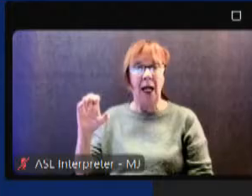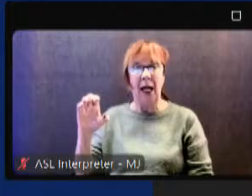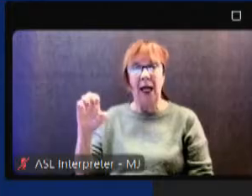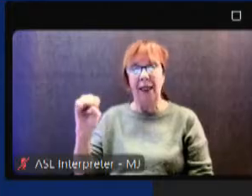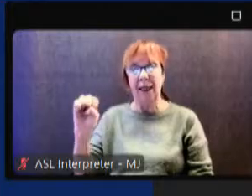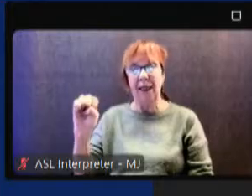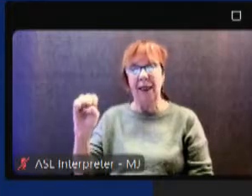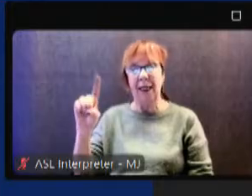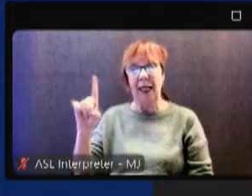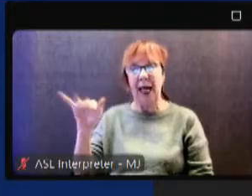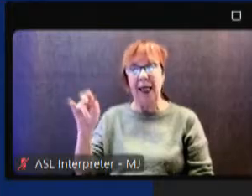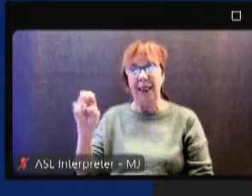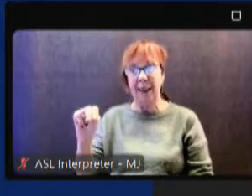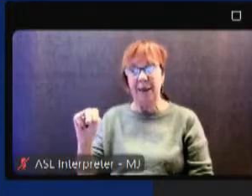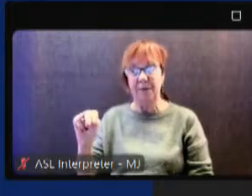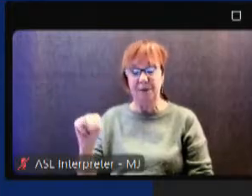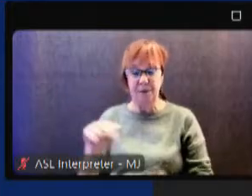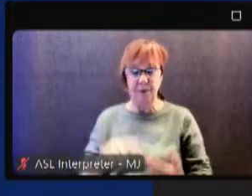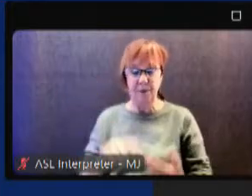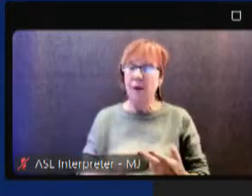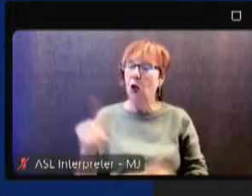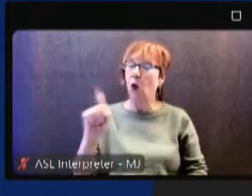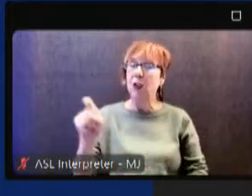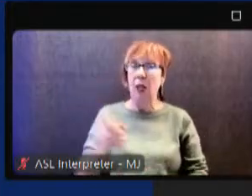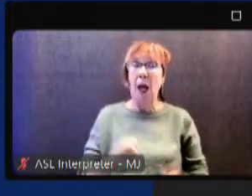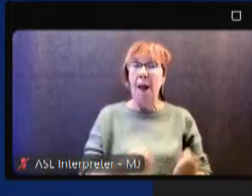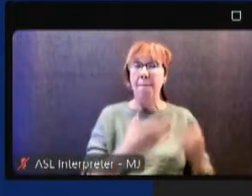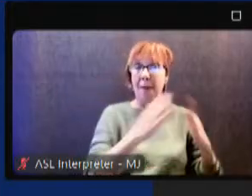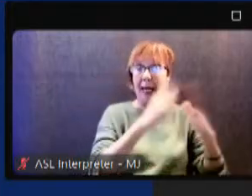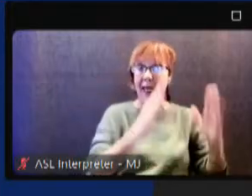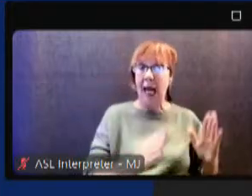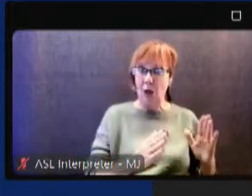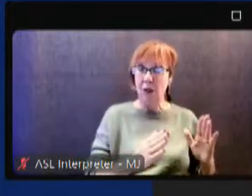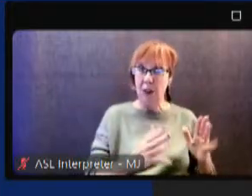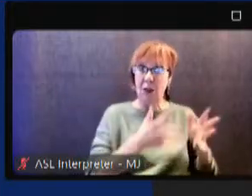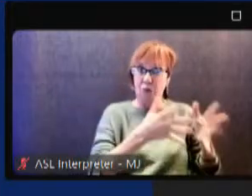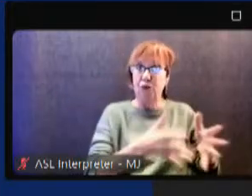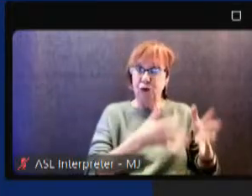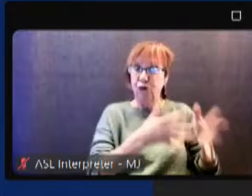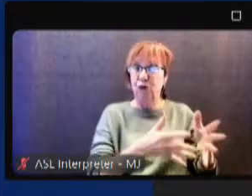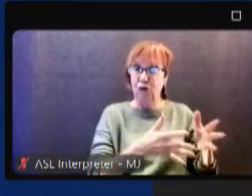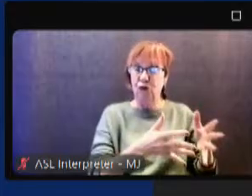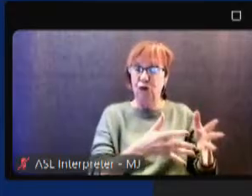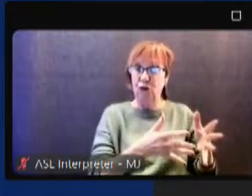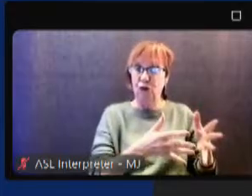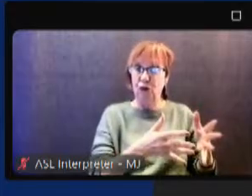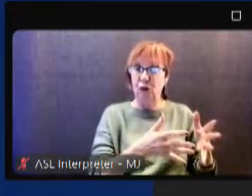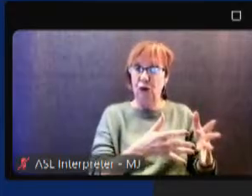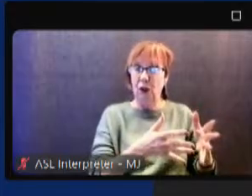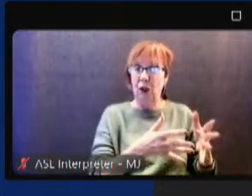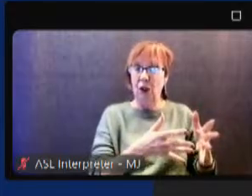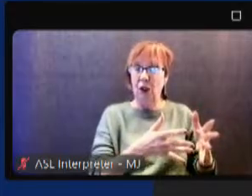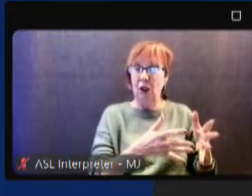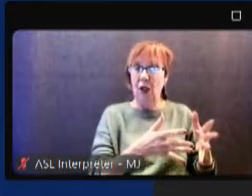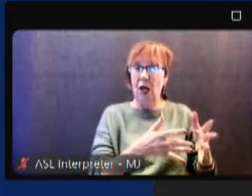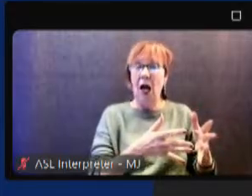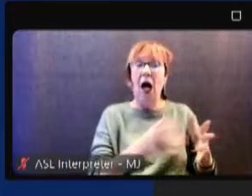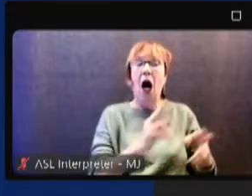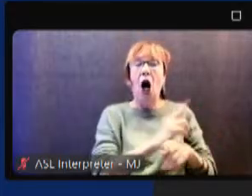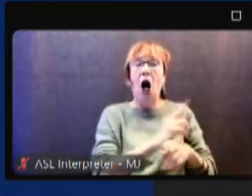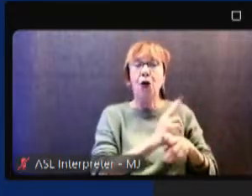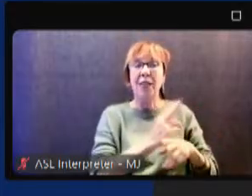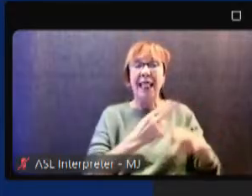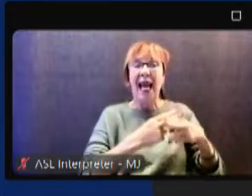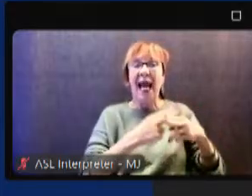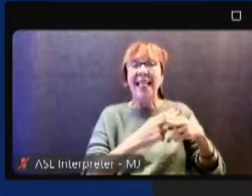many standing homes, including mine in my neighborhood, continue to be on SCE's temporary generators. When